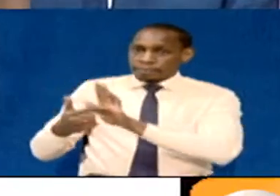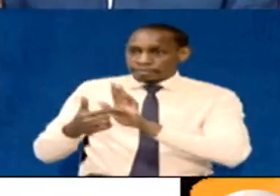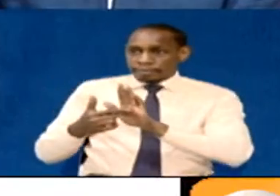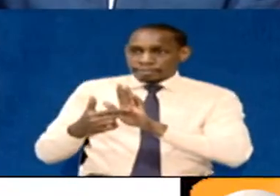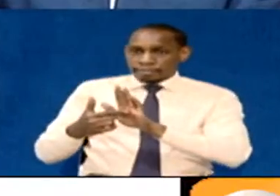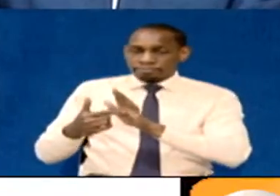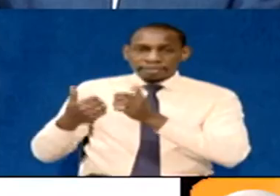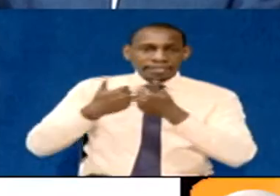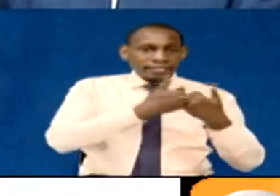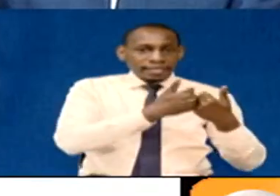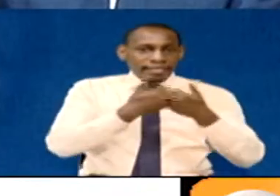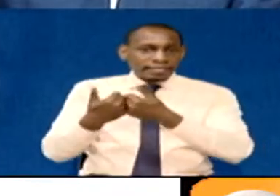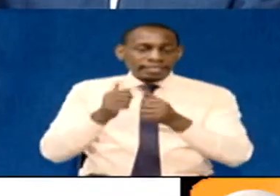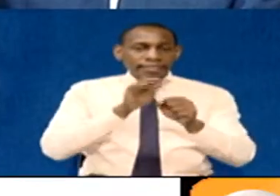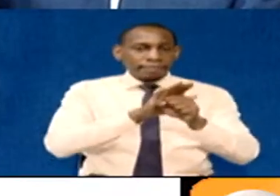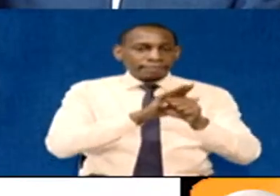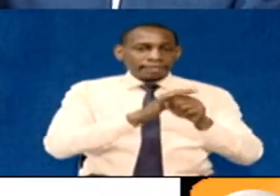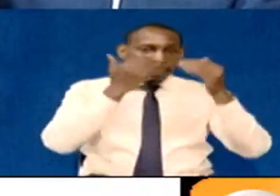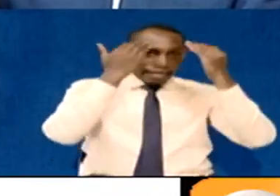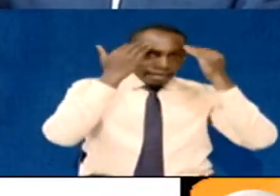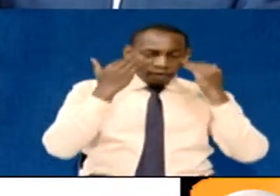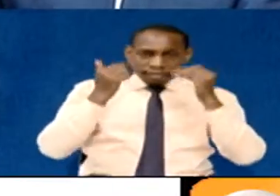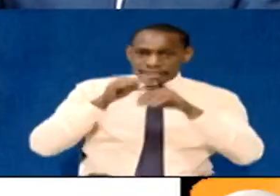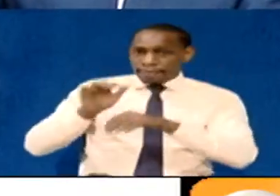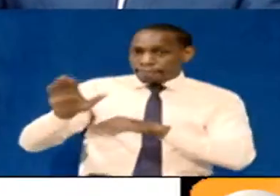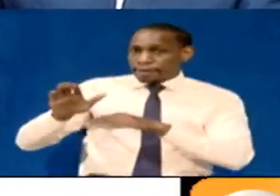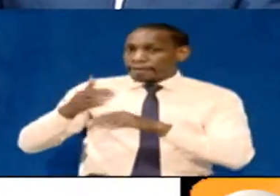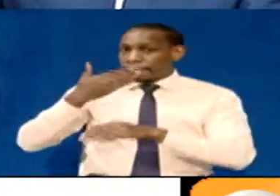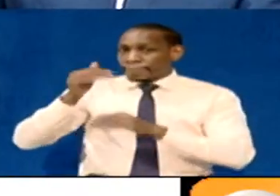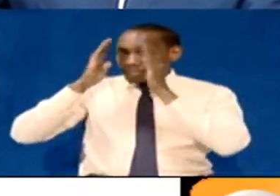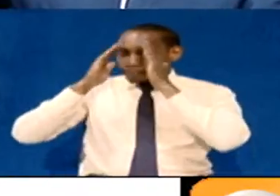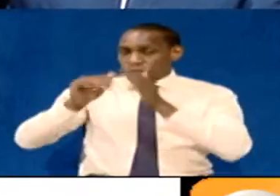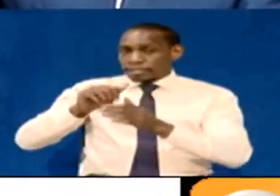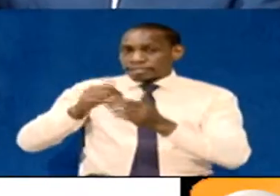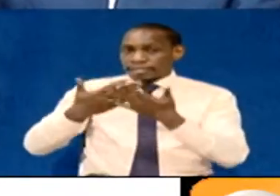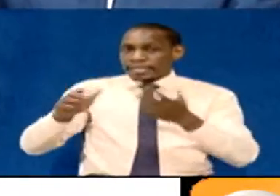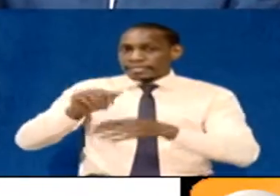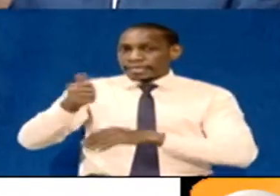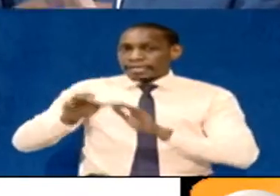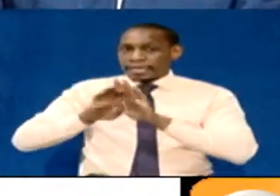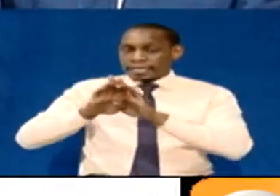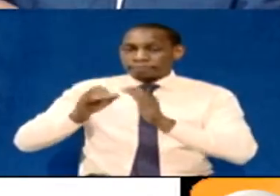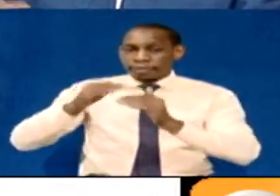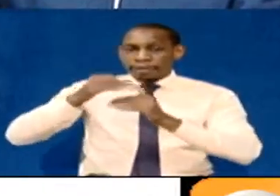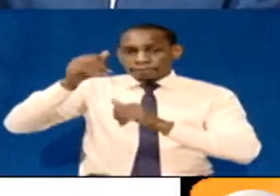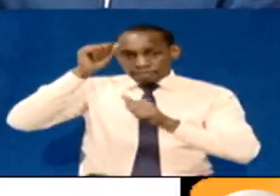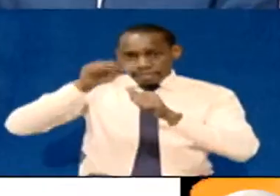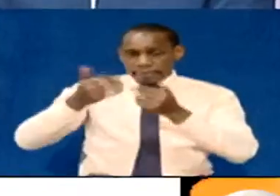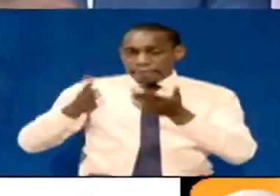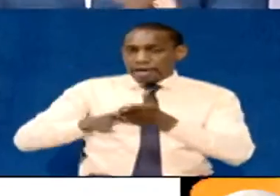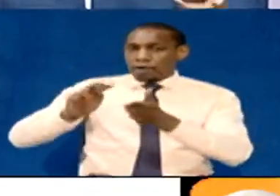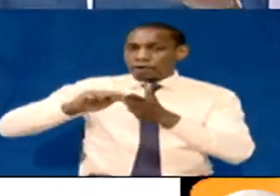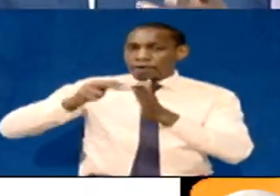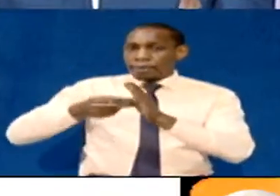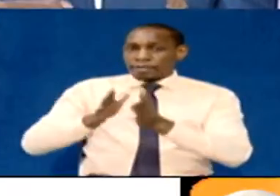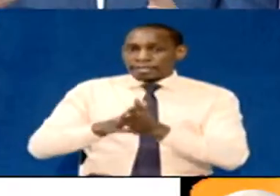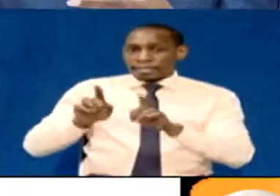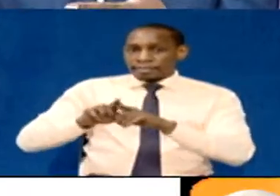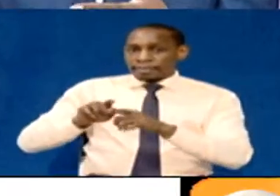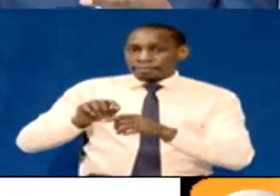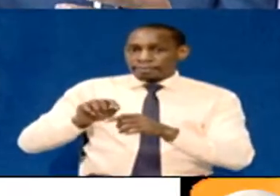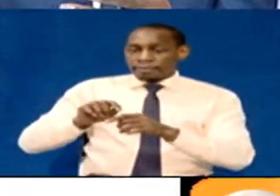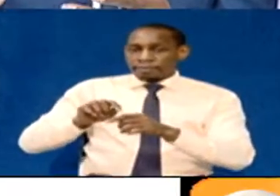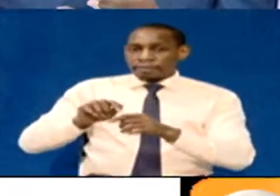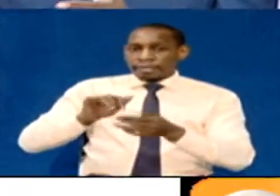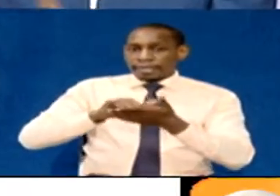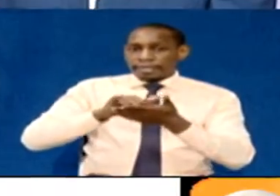these battles with the judiciary when he should be focusing on other things like, you know, legacy and like projects and like which of those are the ones that